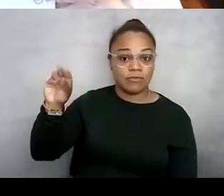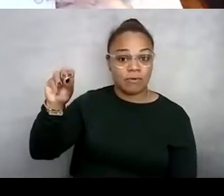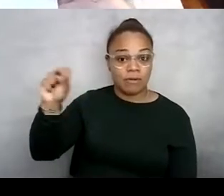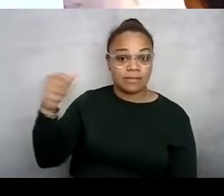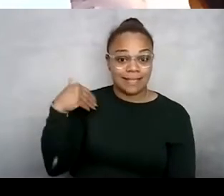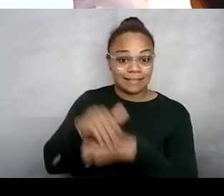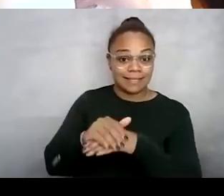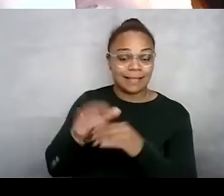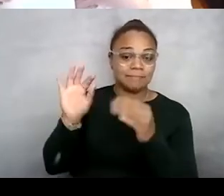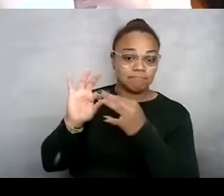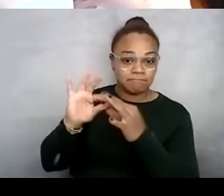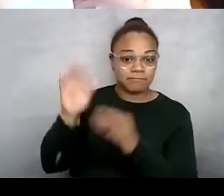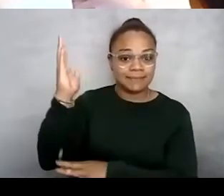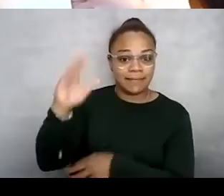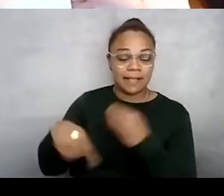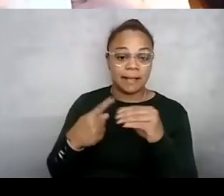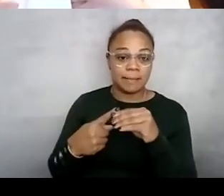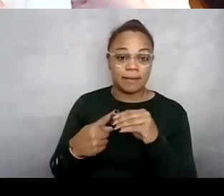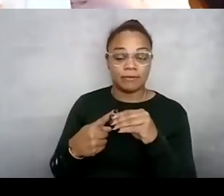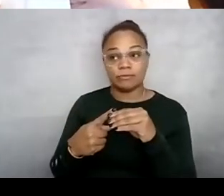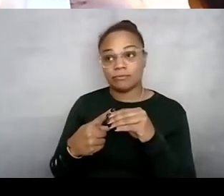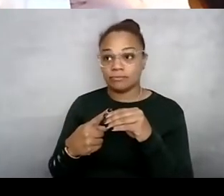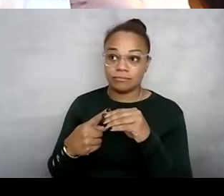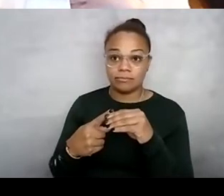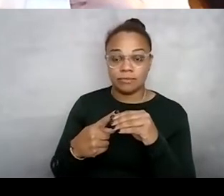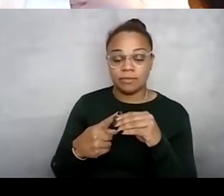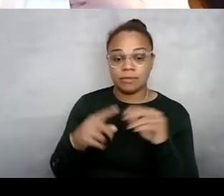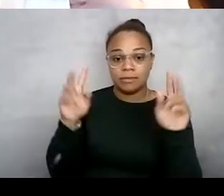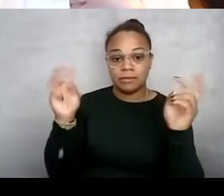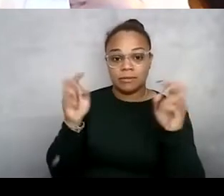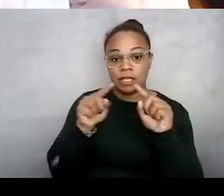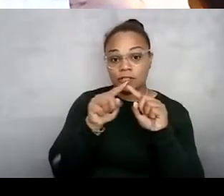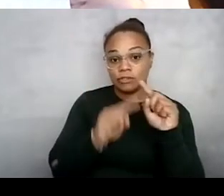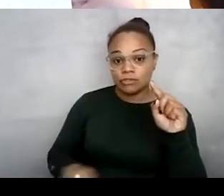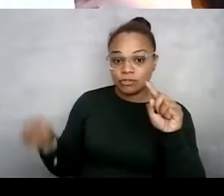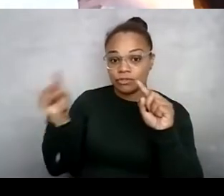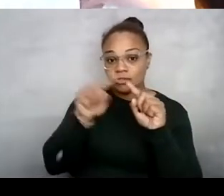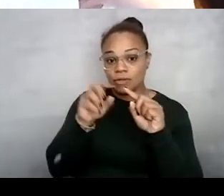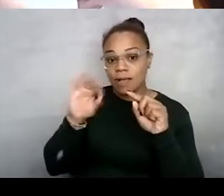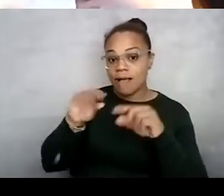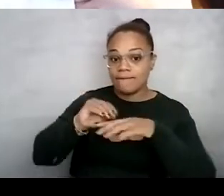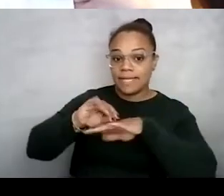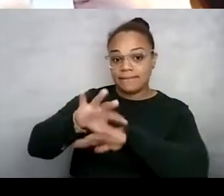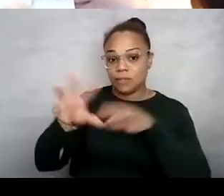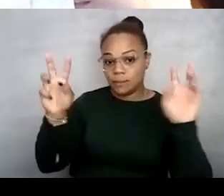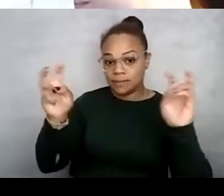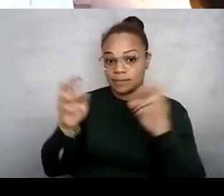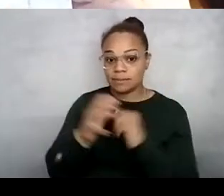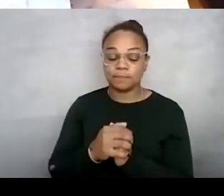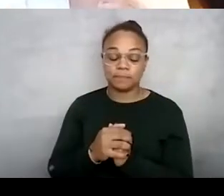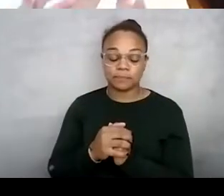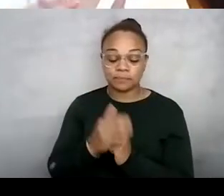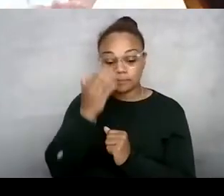about what I'll call circles of influence. And part of what